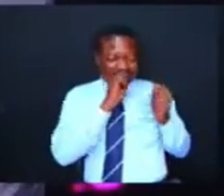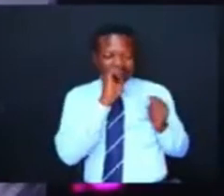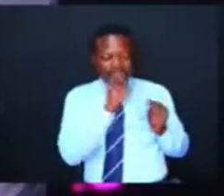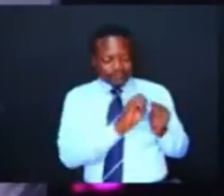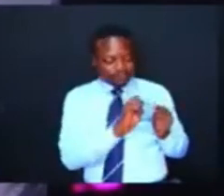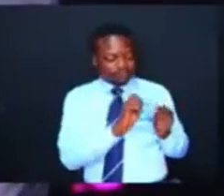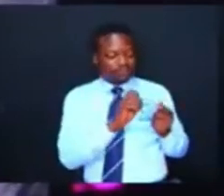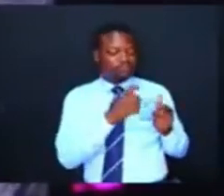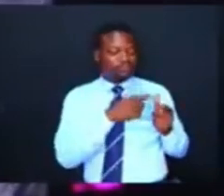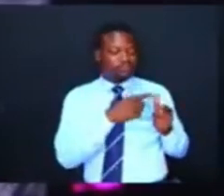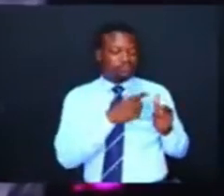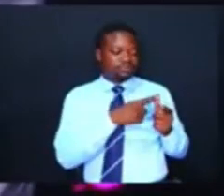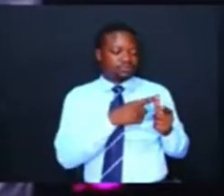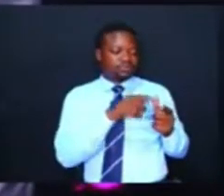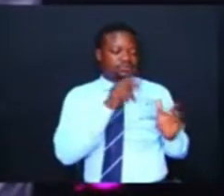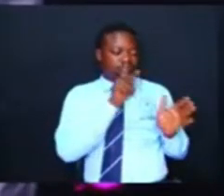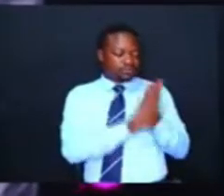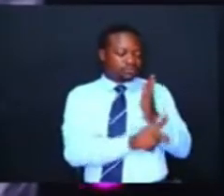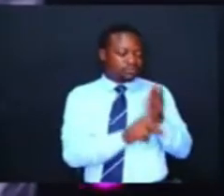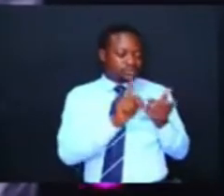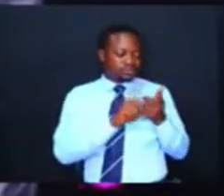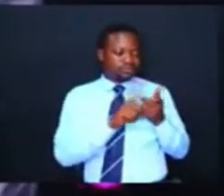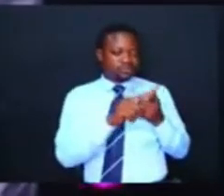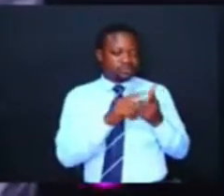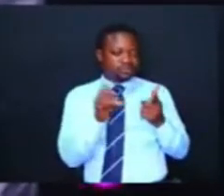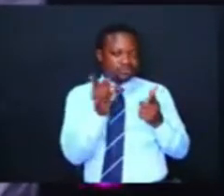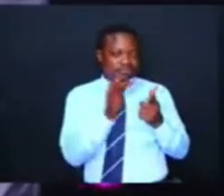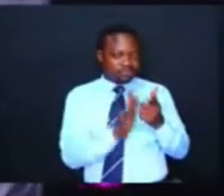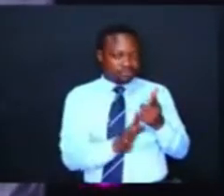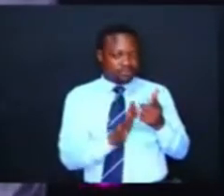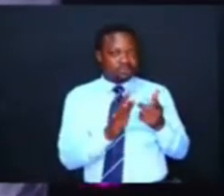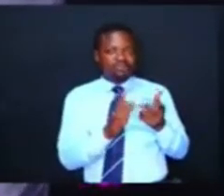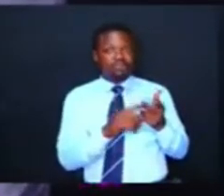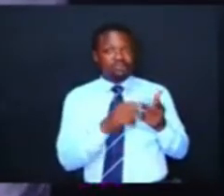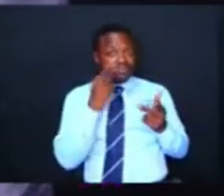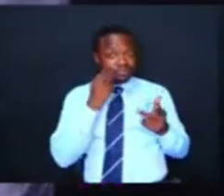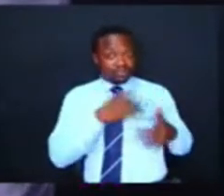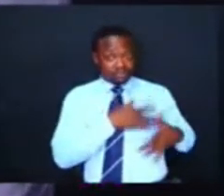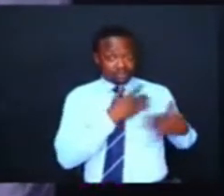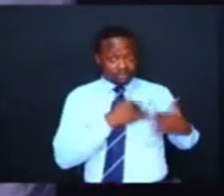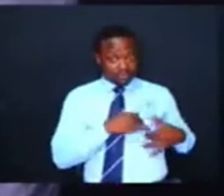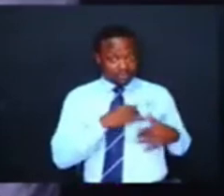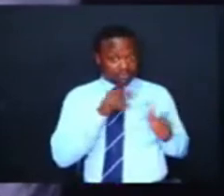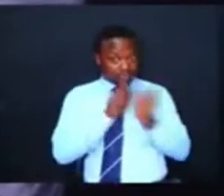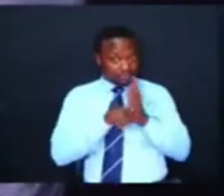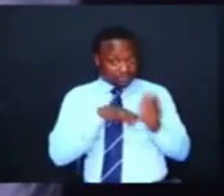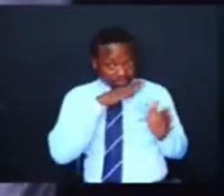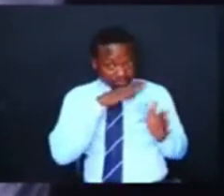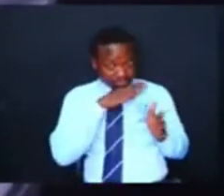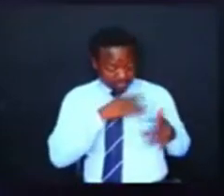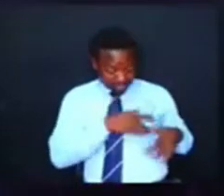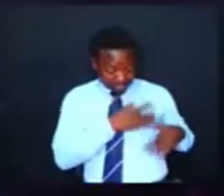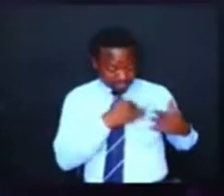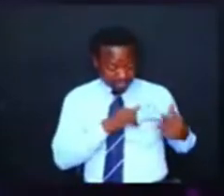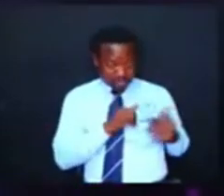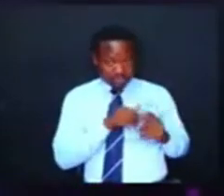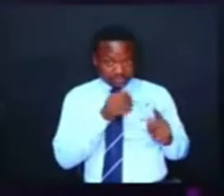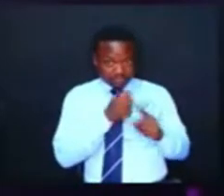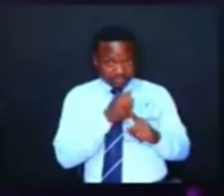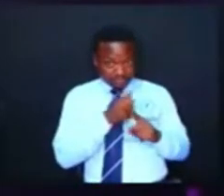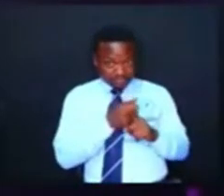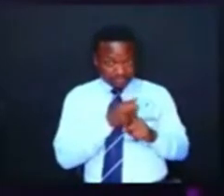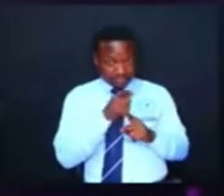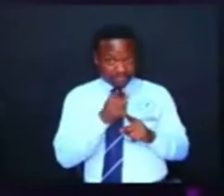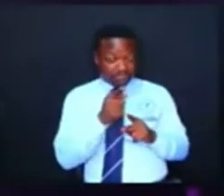murder, adultery. Have you seen heart committing adultery before? Yeah. But once it is conceived